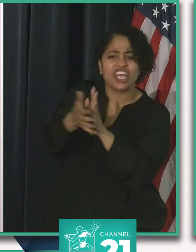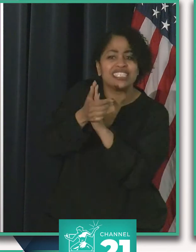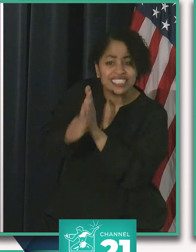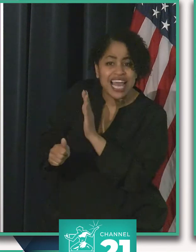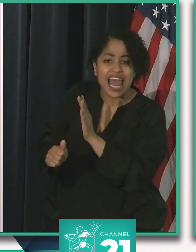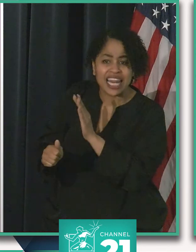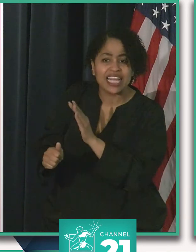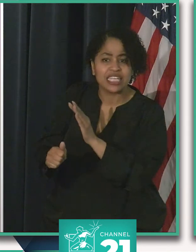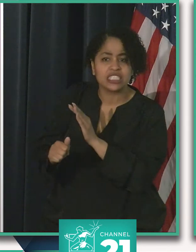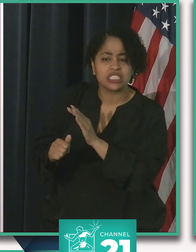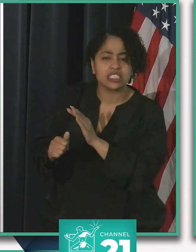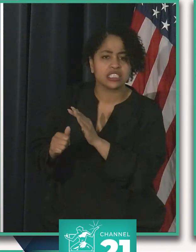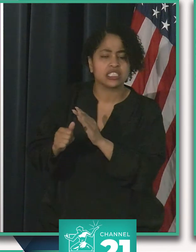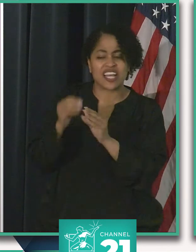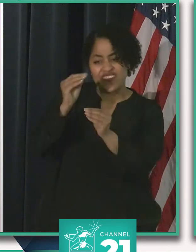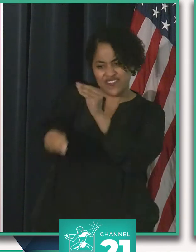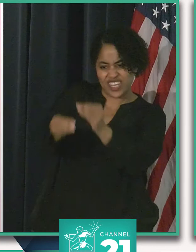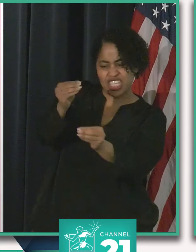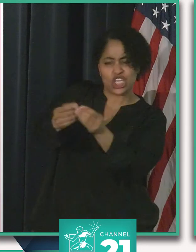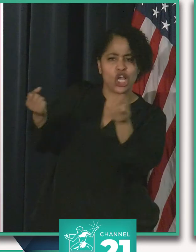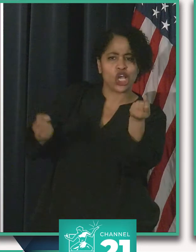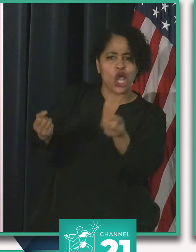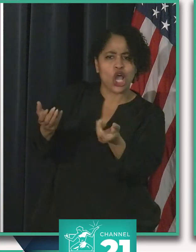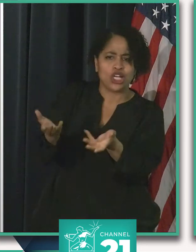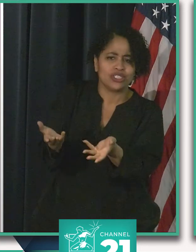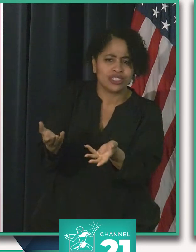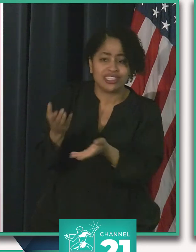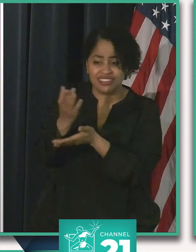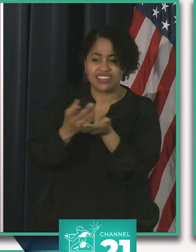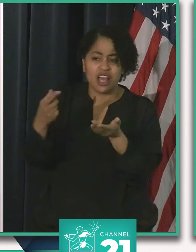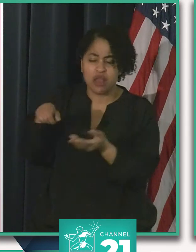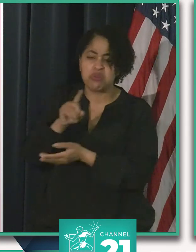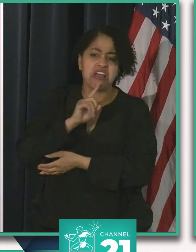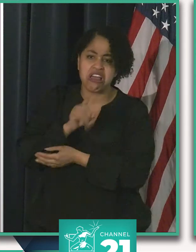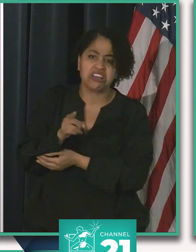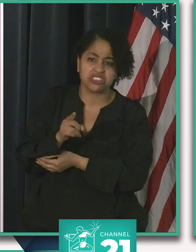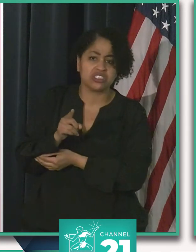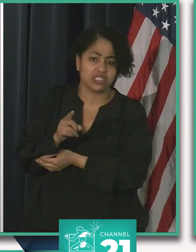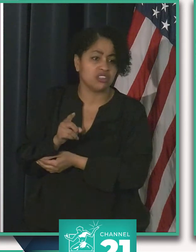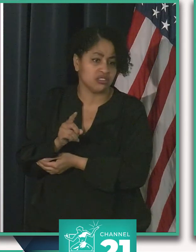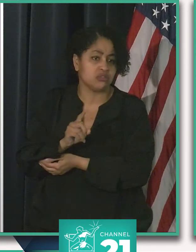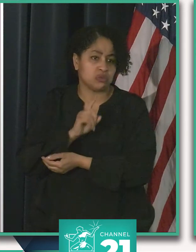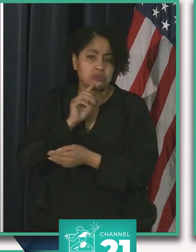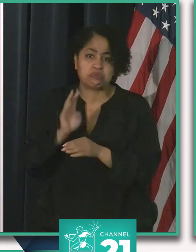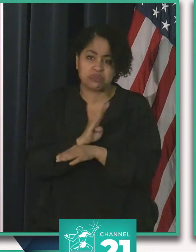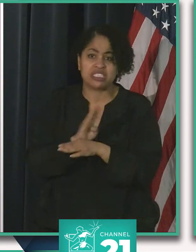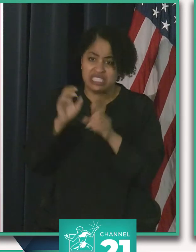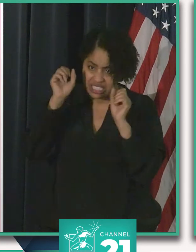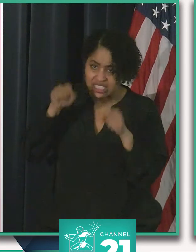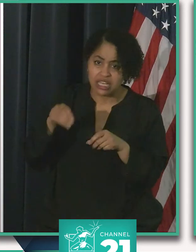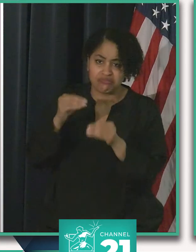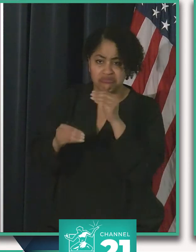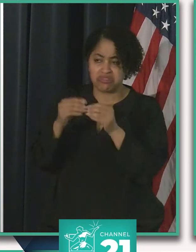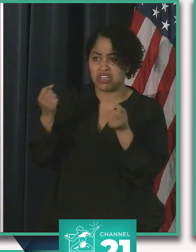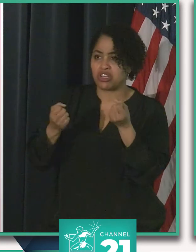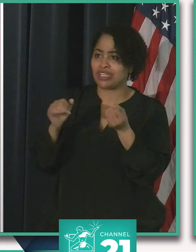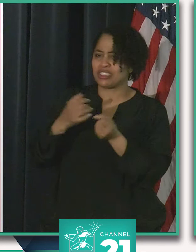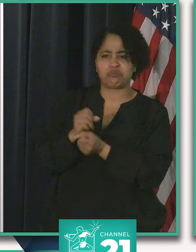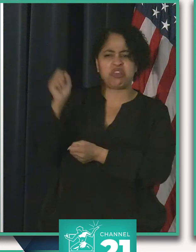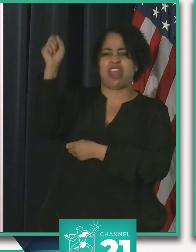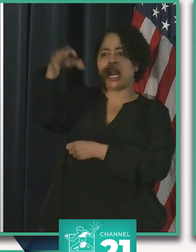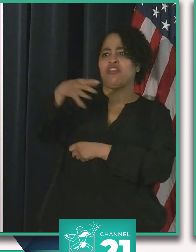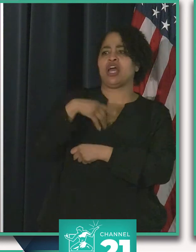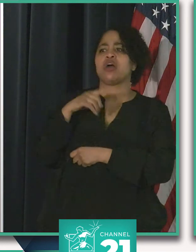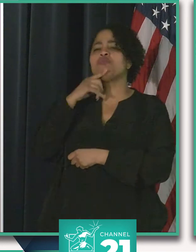talents in fixing cars. Some of them are actually legitimate mechanics. So just to throw that out there, I